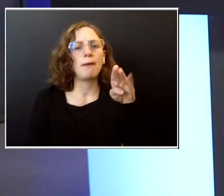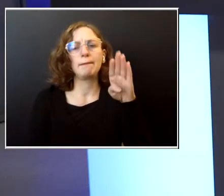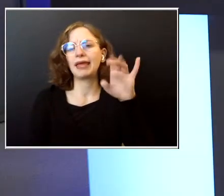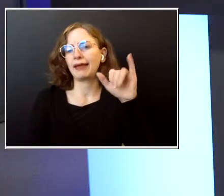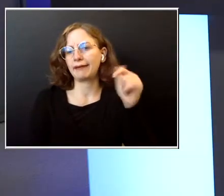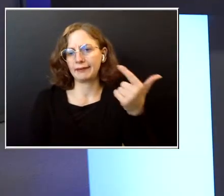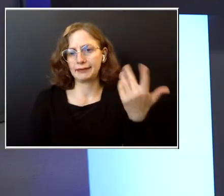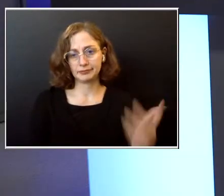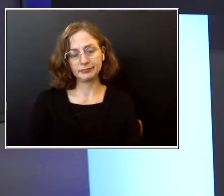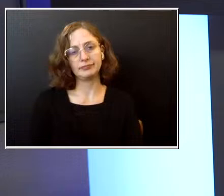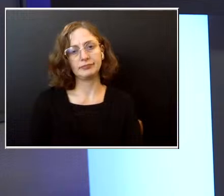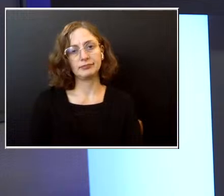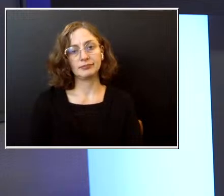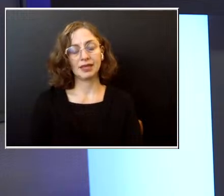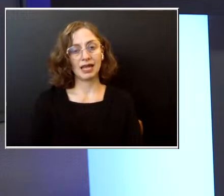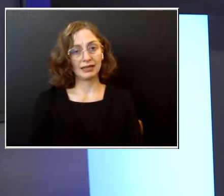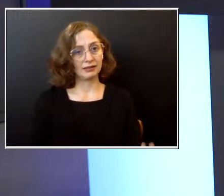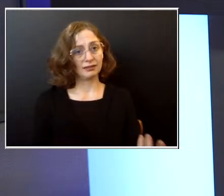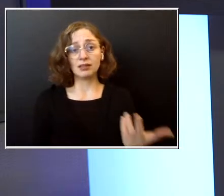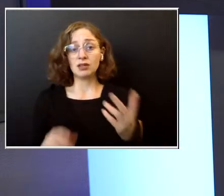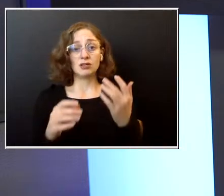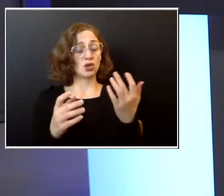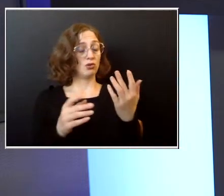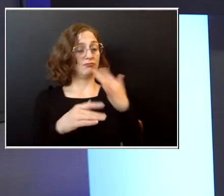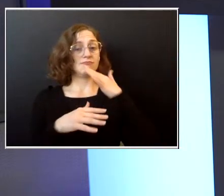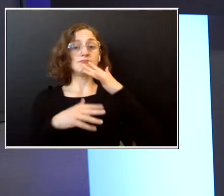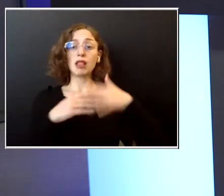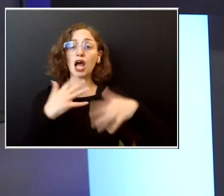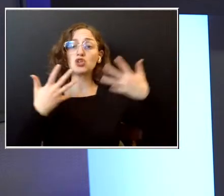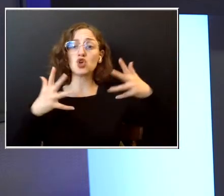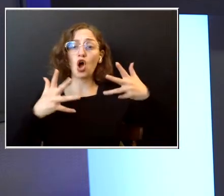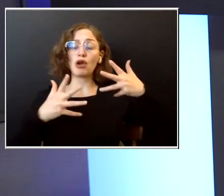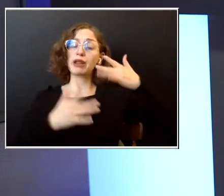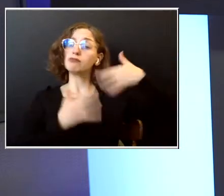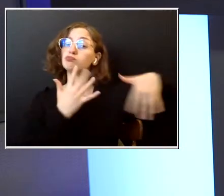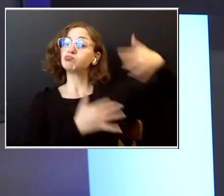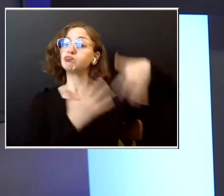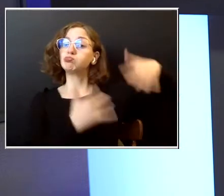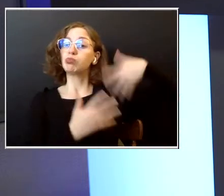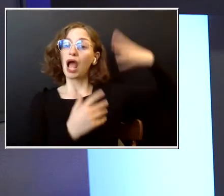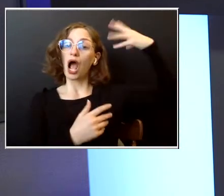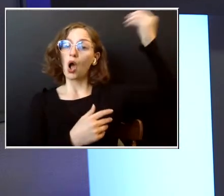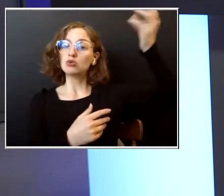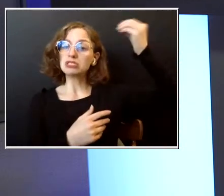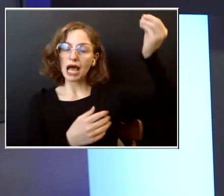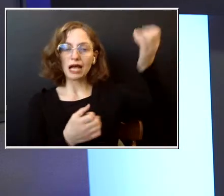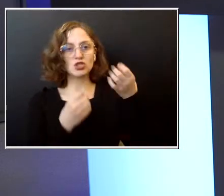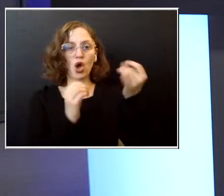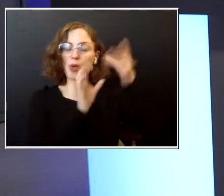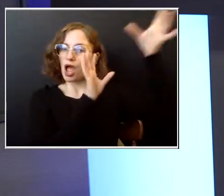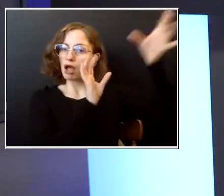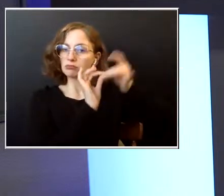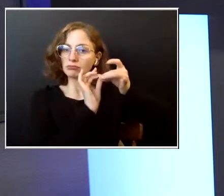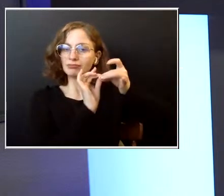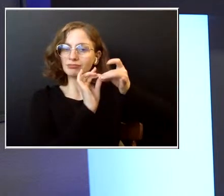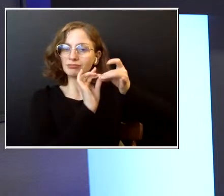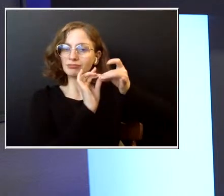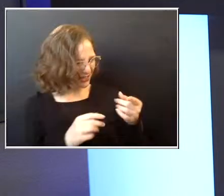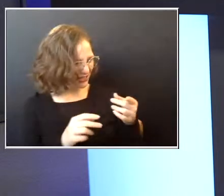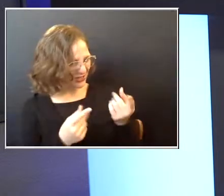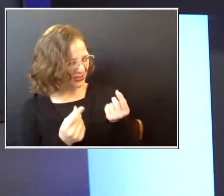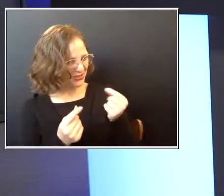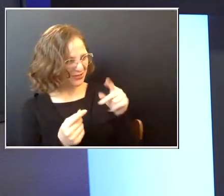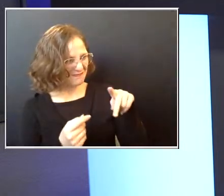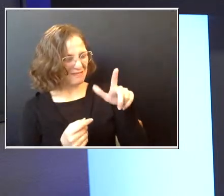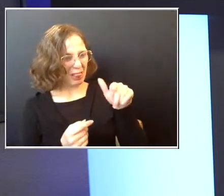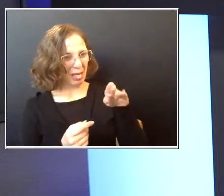to reconstruct the way it normally comes, which is up through the bottom of your skull. Do you do plumbing at your house too? No. You hire an expert for that. Yes, you